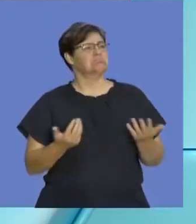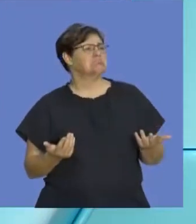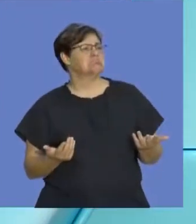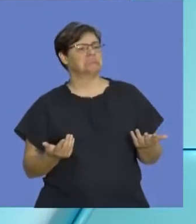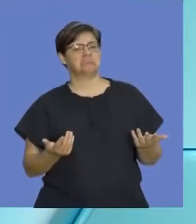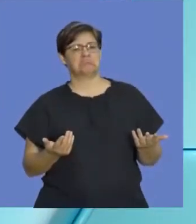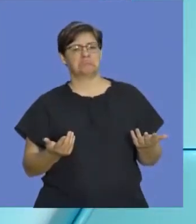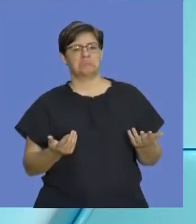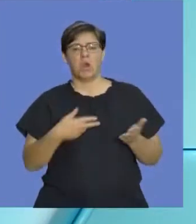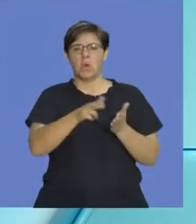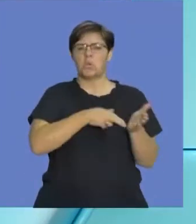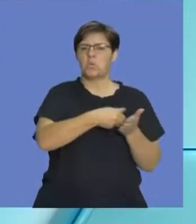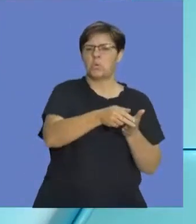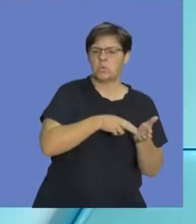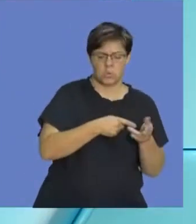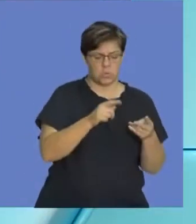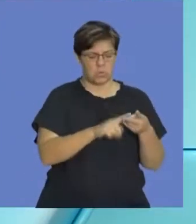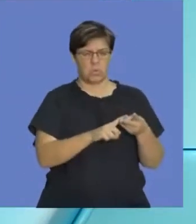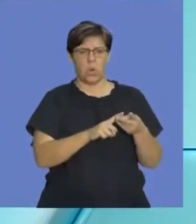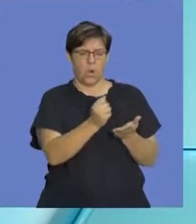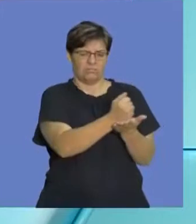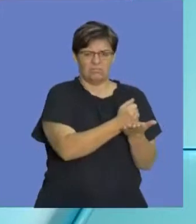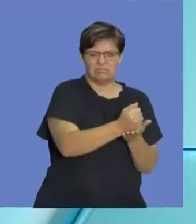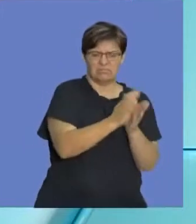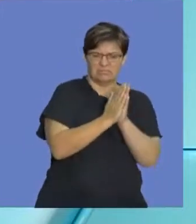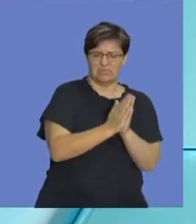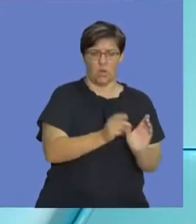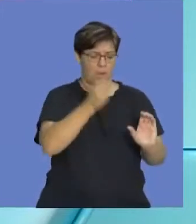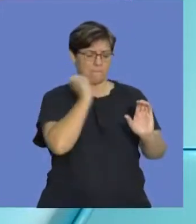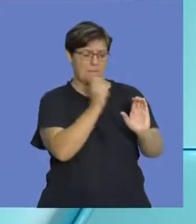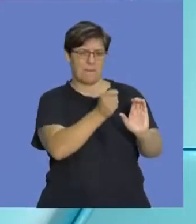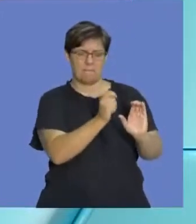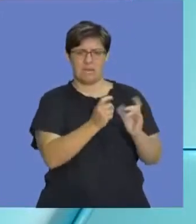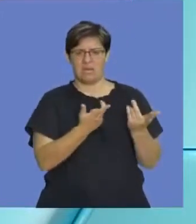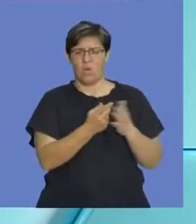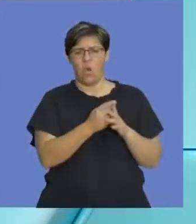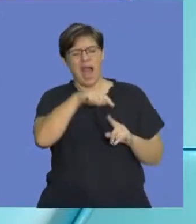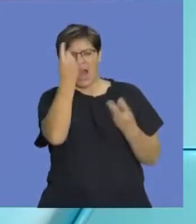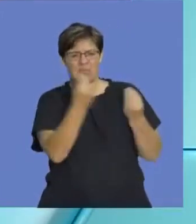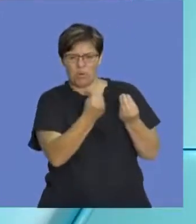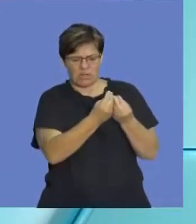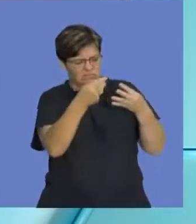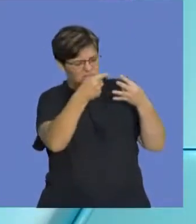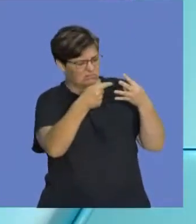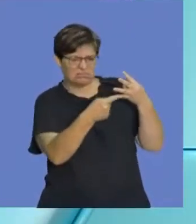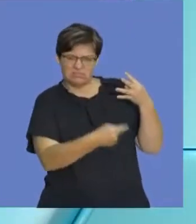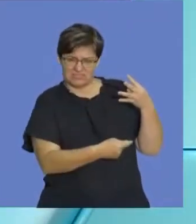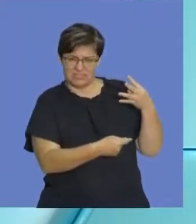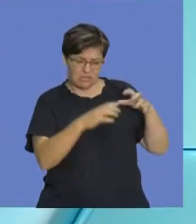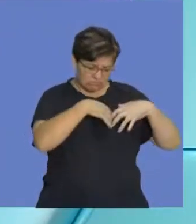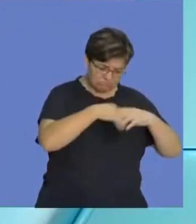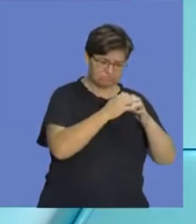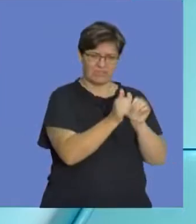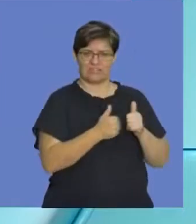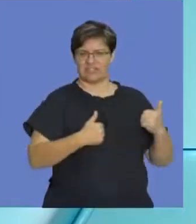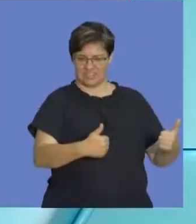what about the glue or the adhesive or the nails or the other products that you are using?